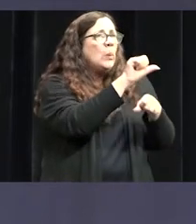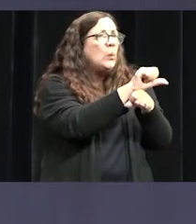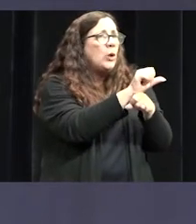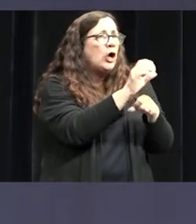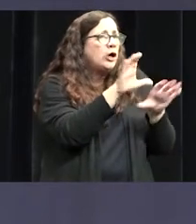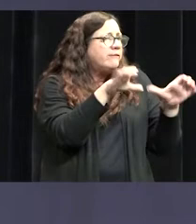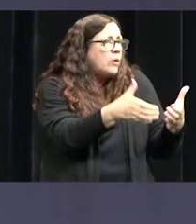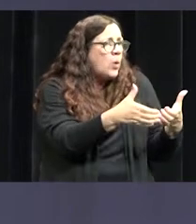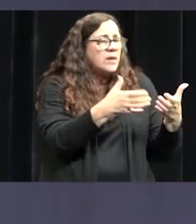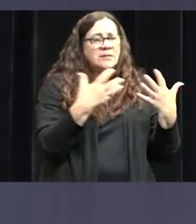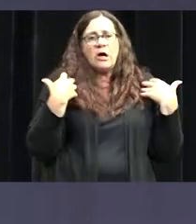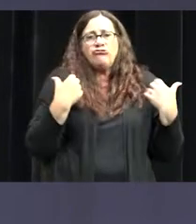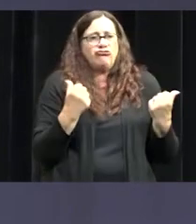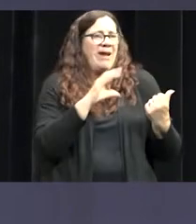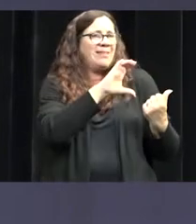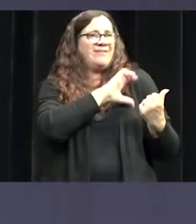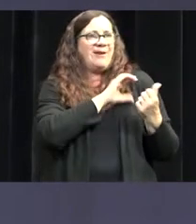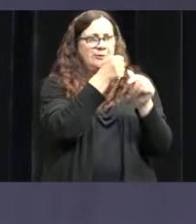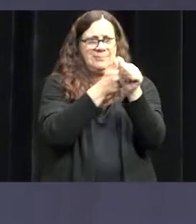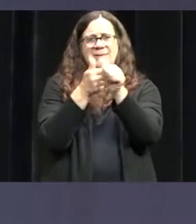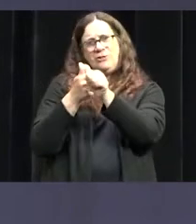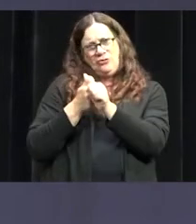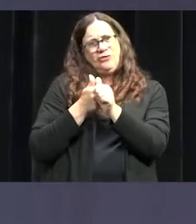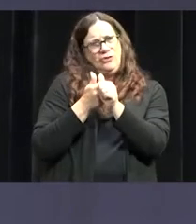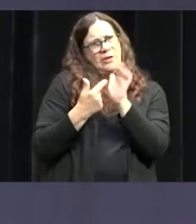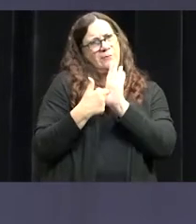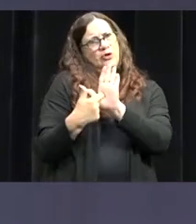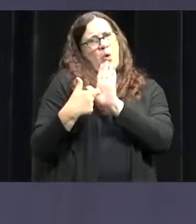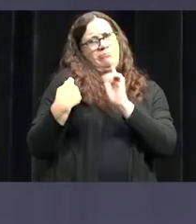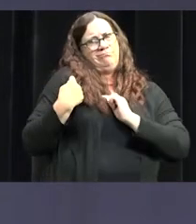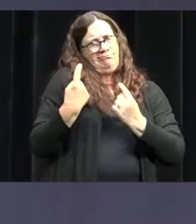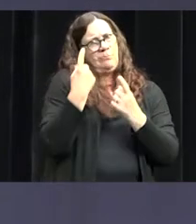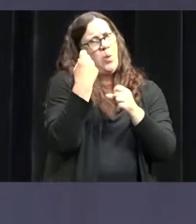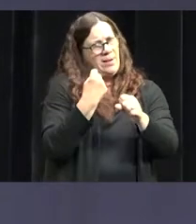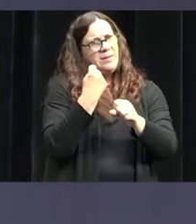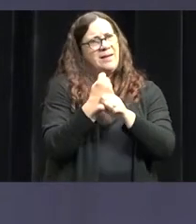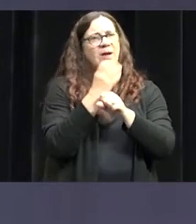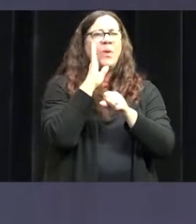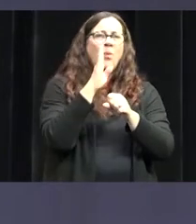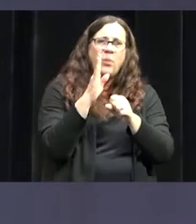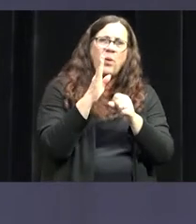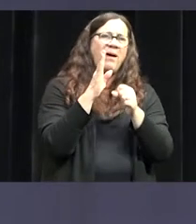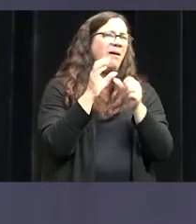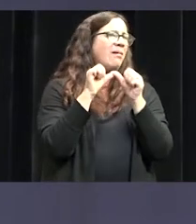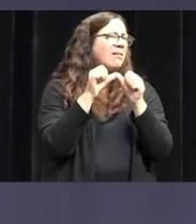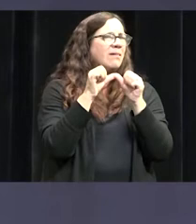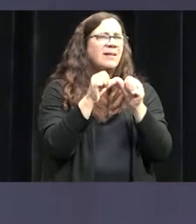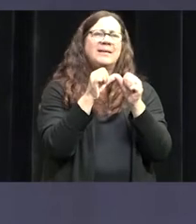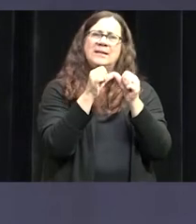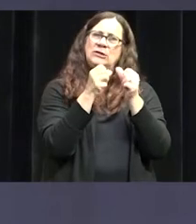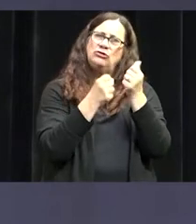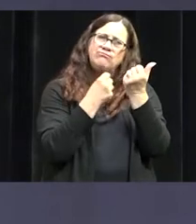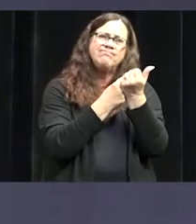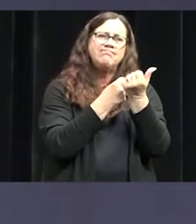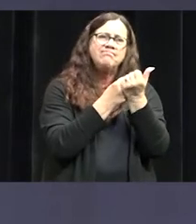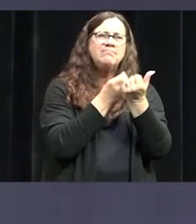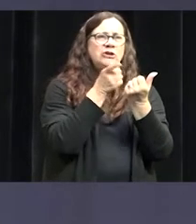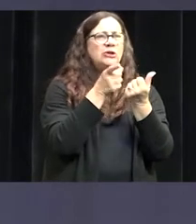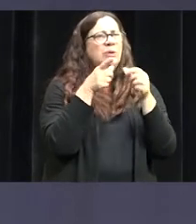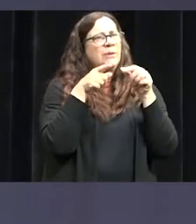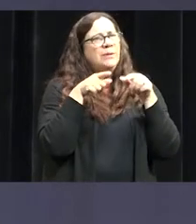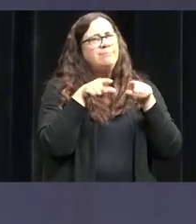each and every one of you has shown over this last year will serve you well as you continue on in your respective journeys